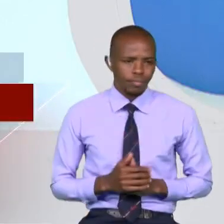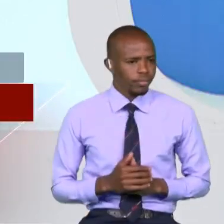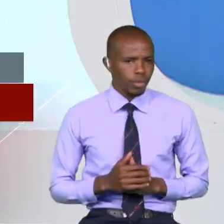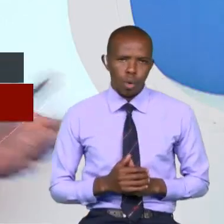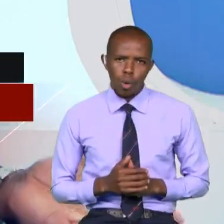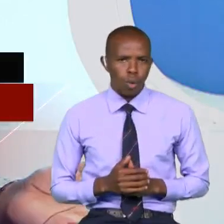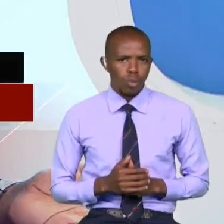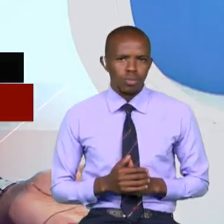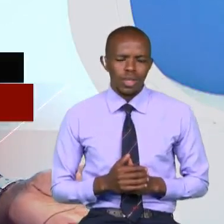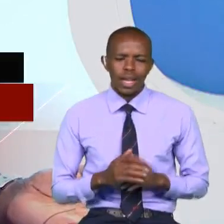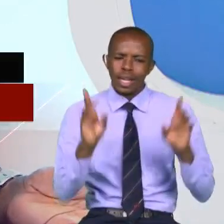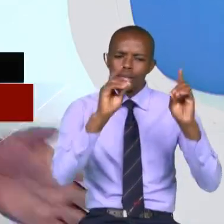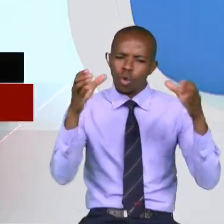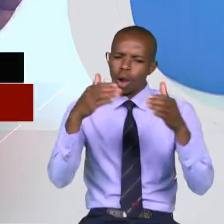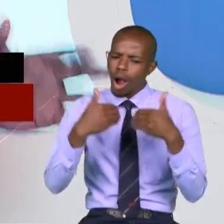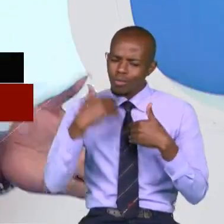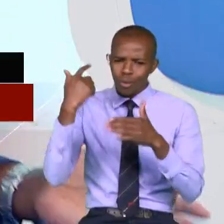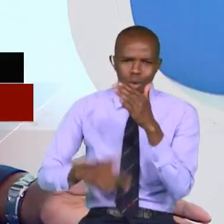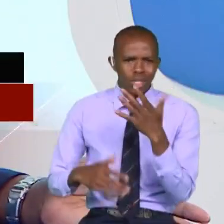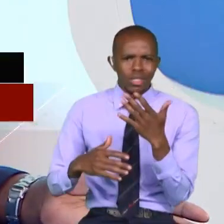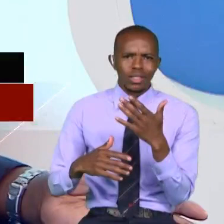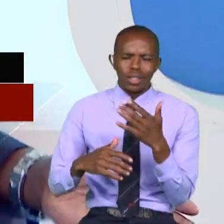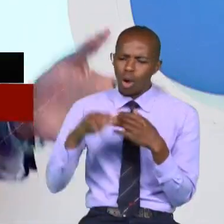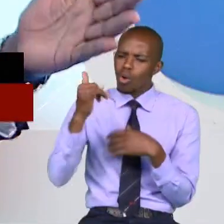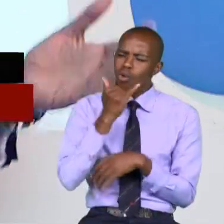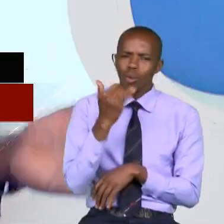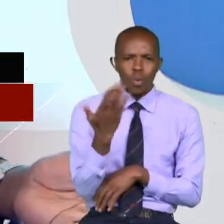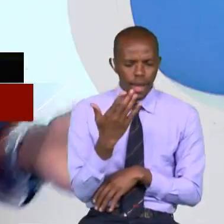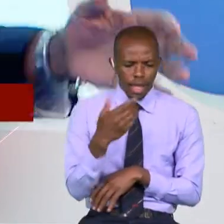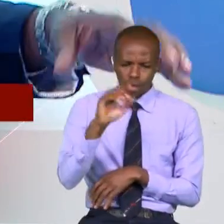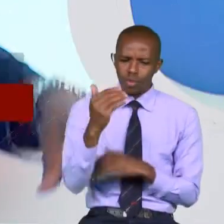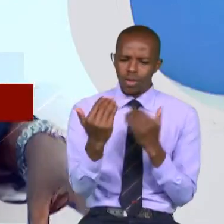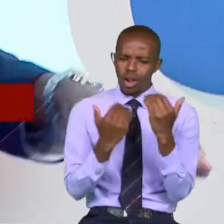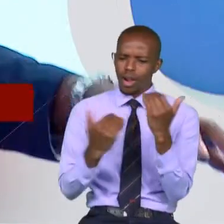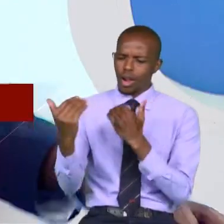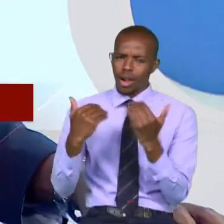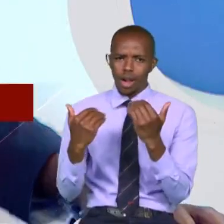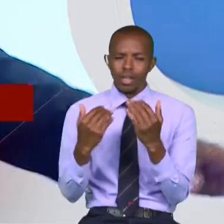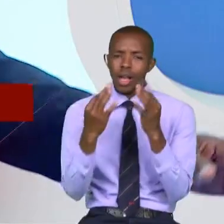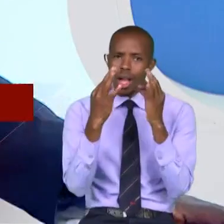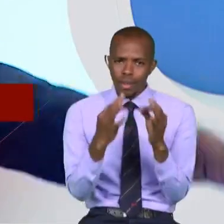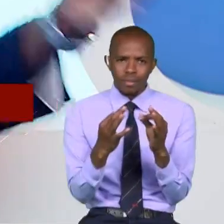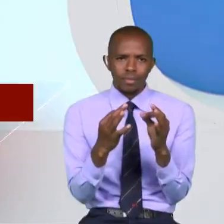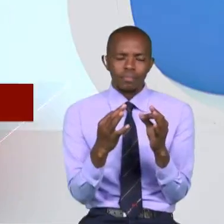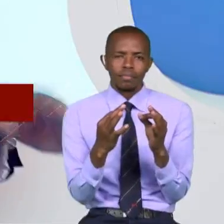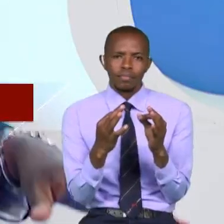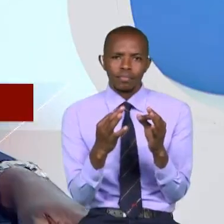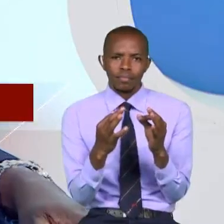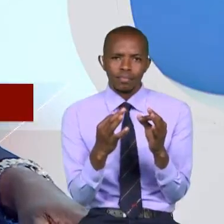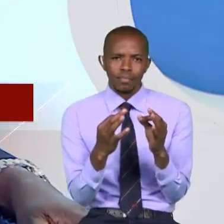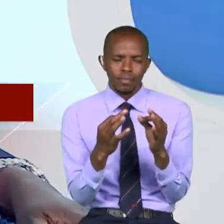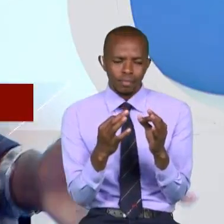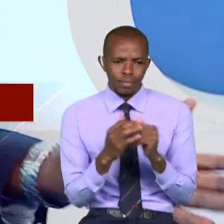Oh, God. What do Tanga members have? You know, what have they done wrong? They should ask themselves. Yes. If you're attracting bees, ask yourself, have you packed